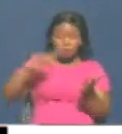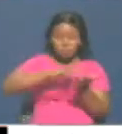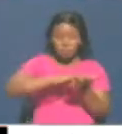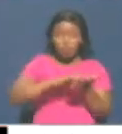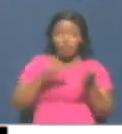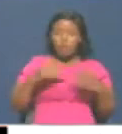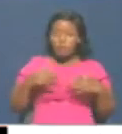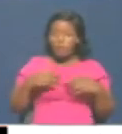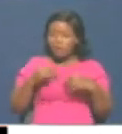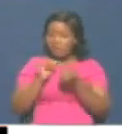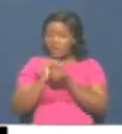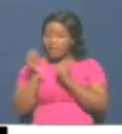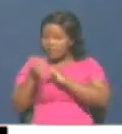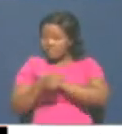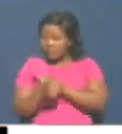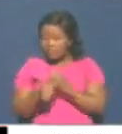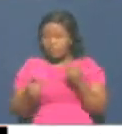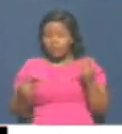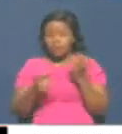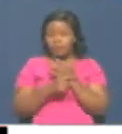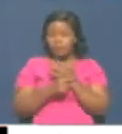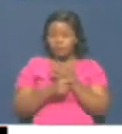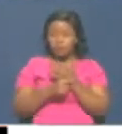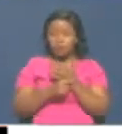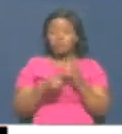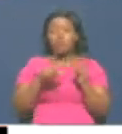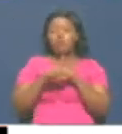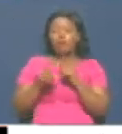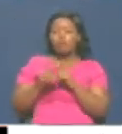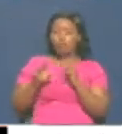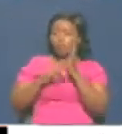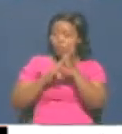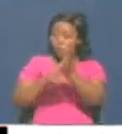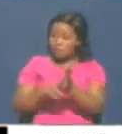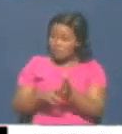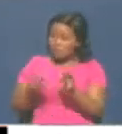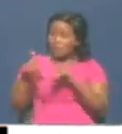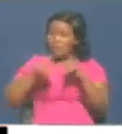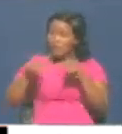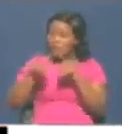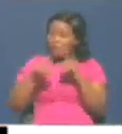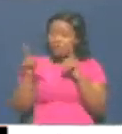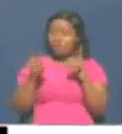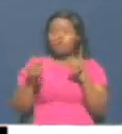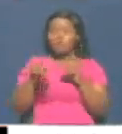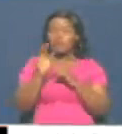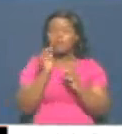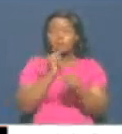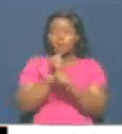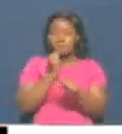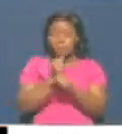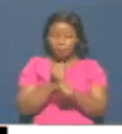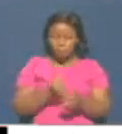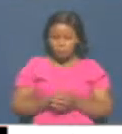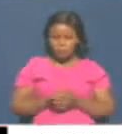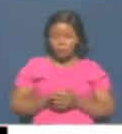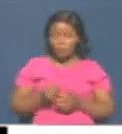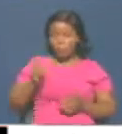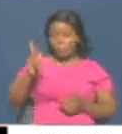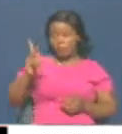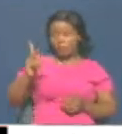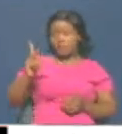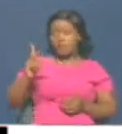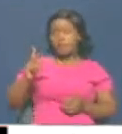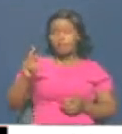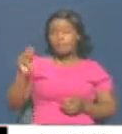changed to Diani and Lamu respectively to reflect on destinations they serve. The Kenya Airports Authority is also